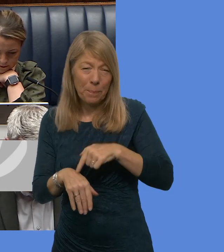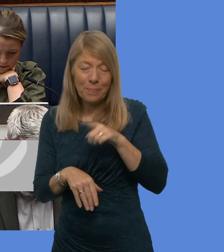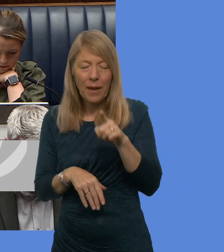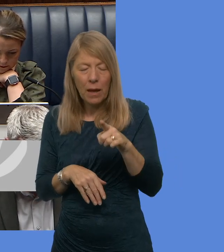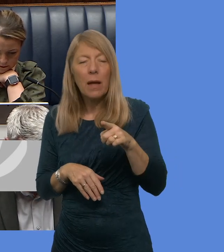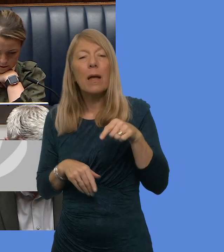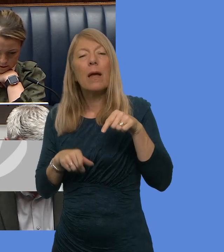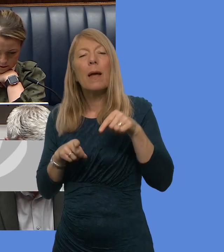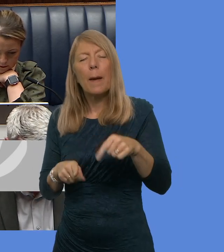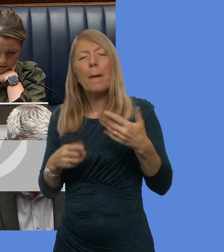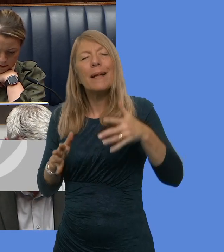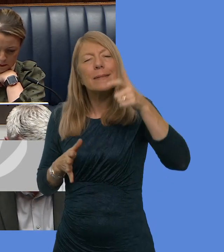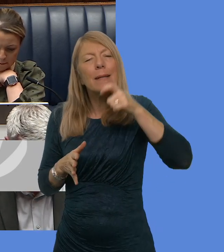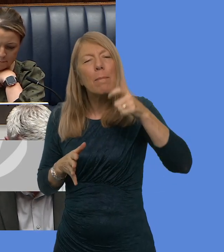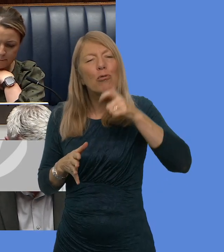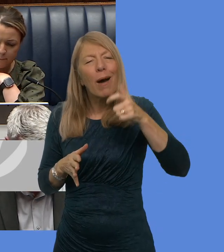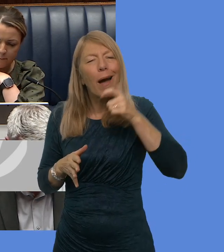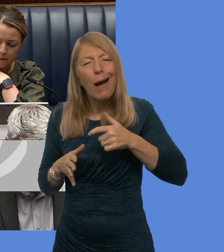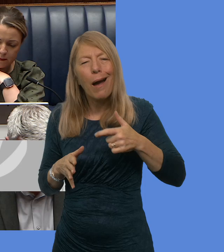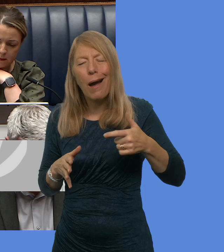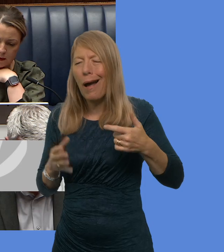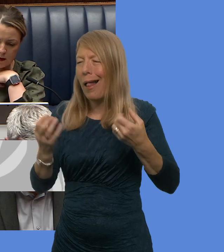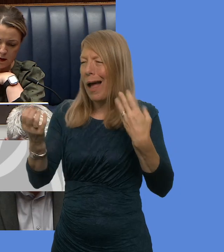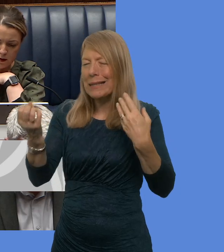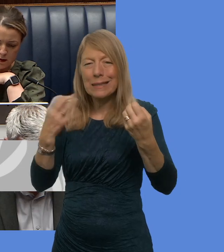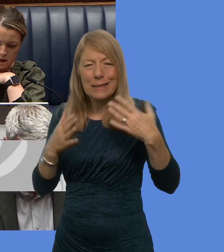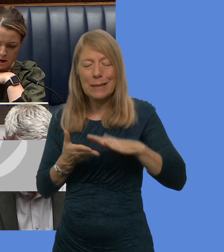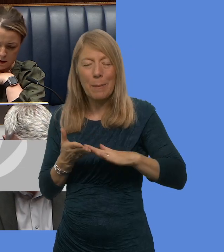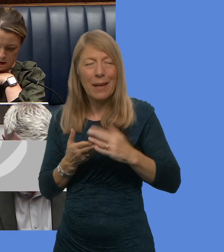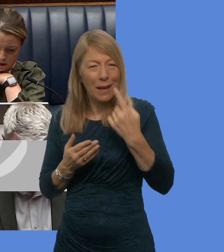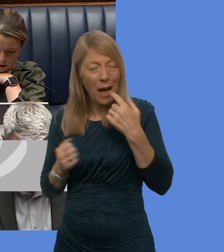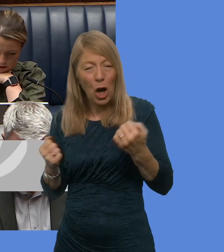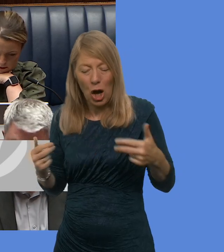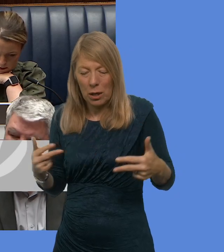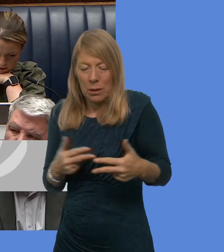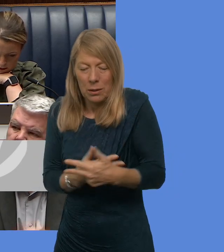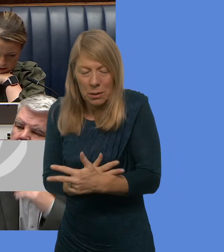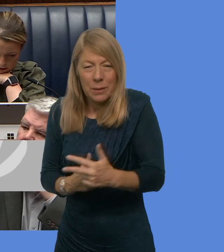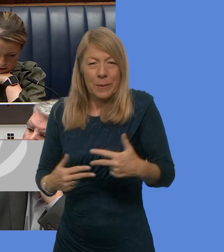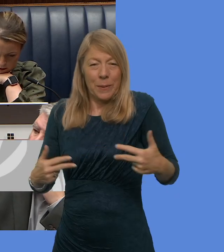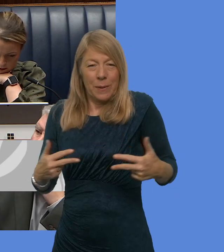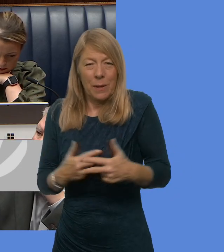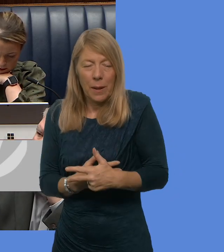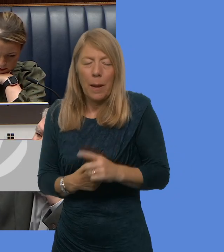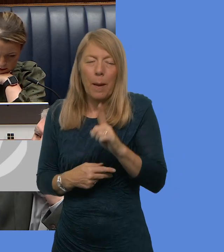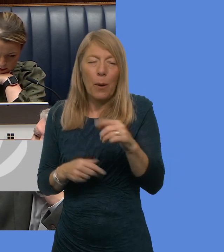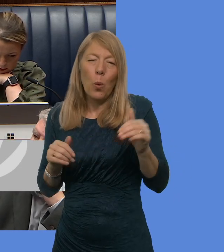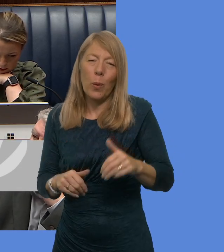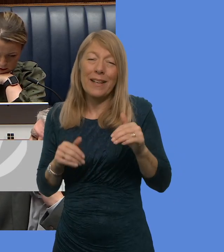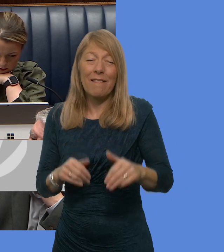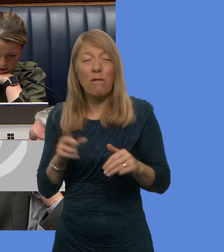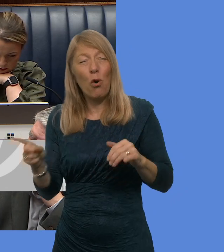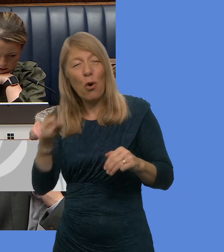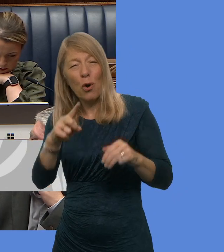allow two-way traffic, and we are currently awaiting environmental approvals from NIEA to allow the work to go ahead.